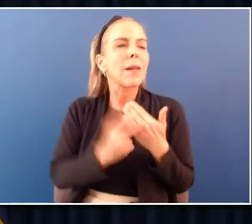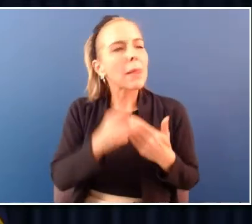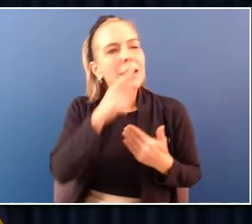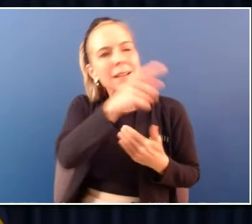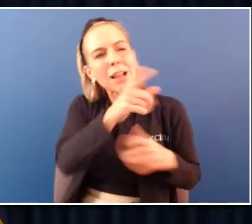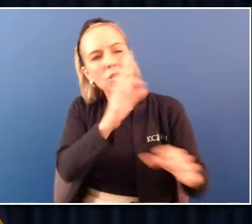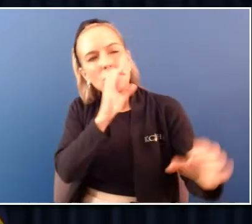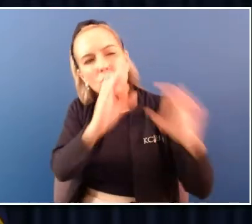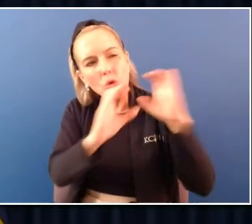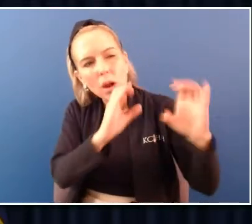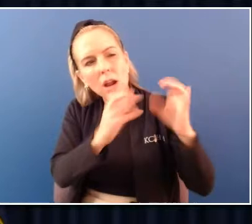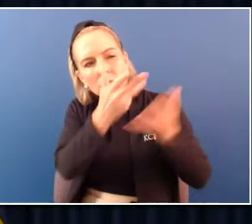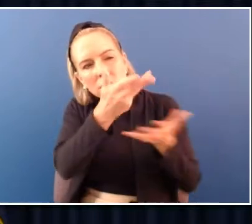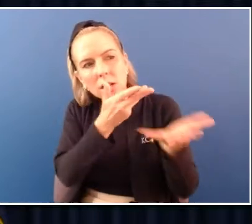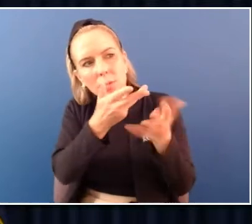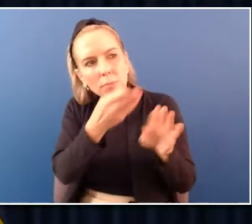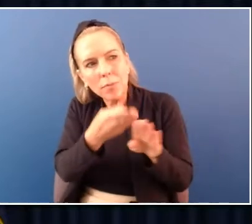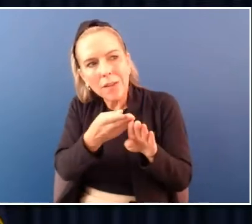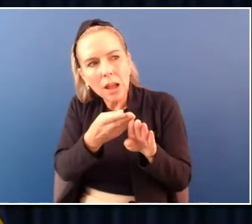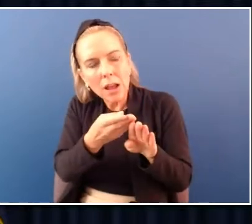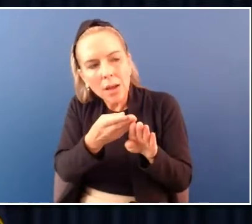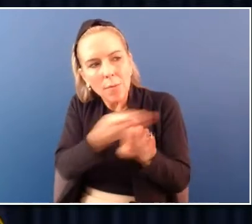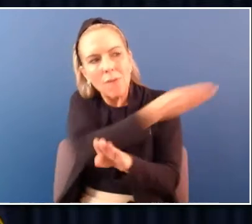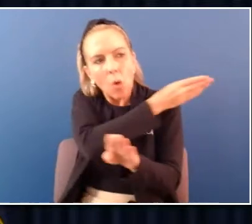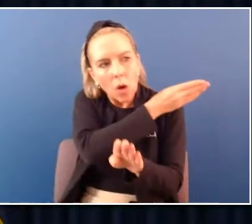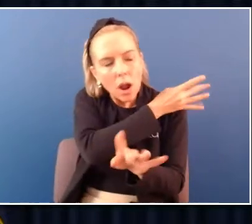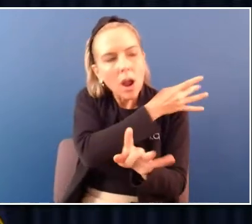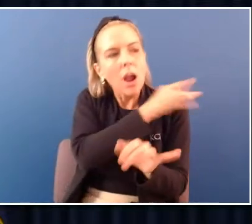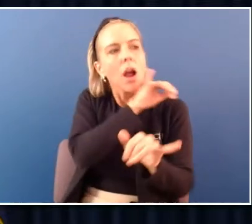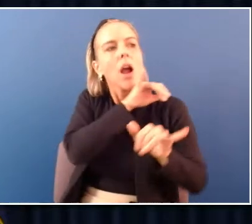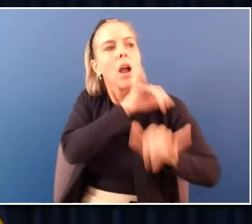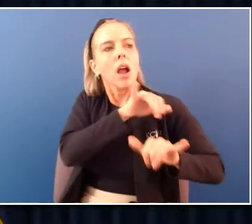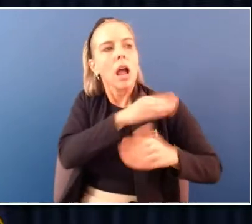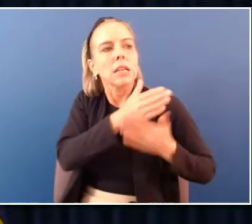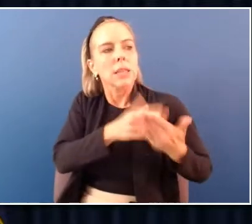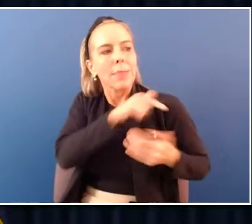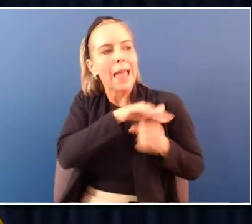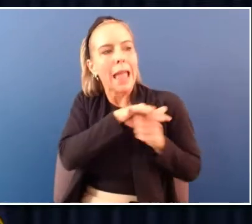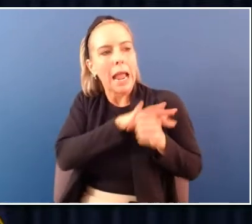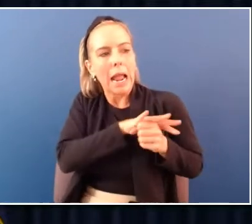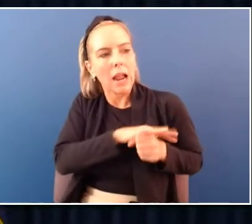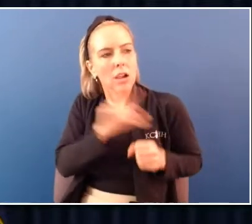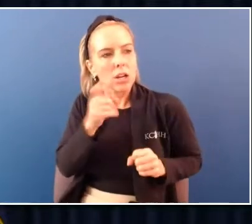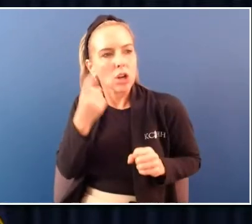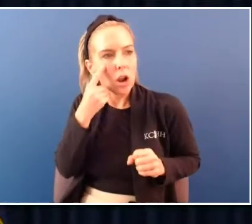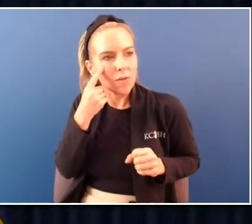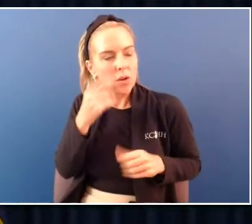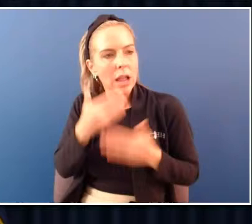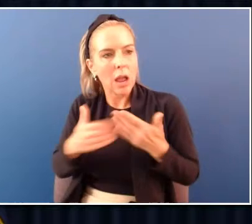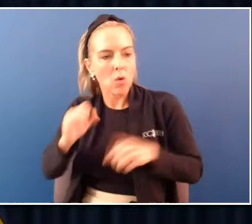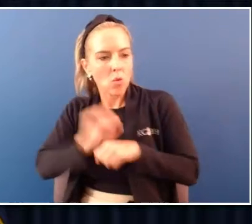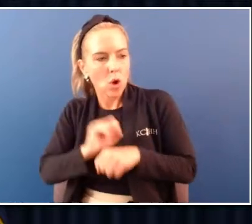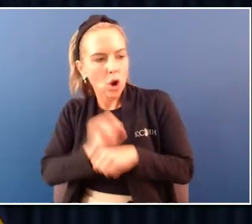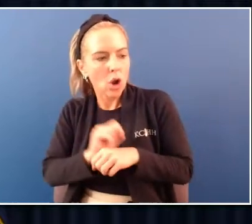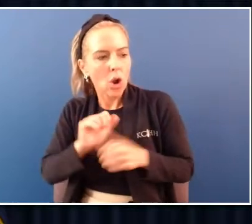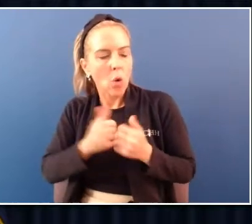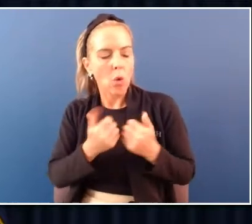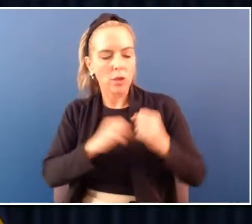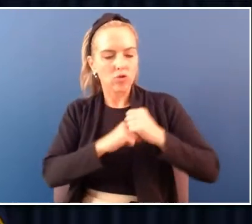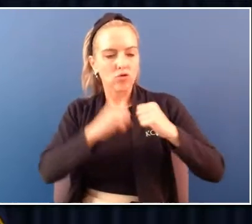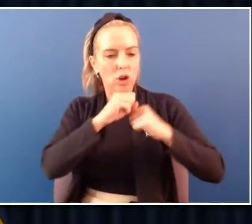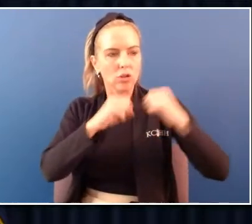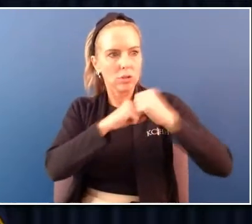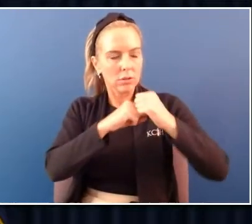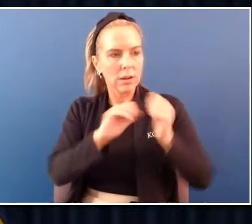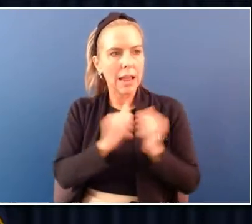communicating ahead of time so that we can tell them how some of the areas of government work, or how they're structured so as how to